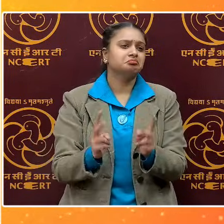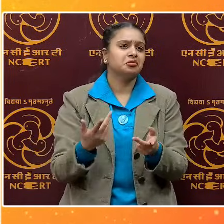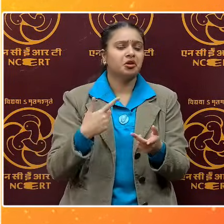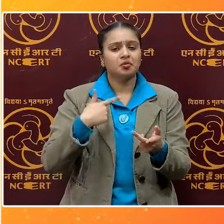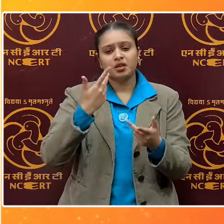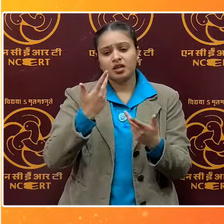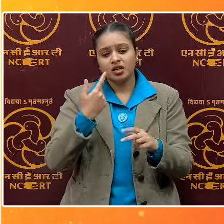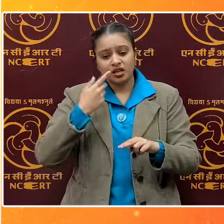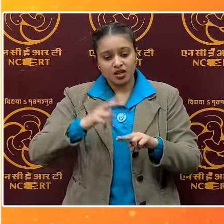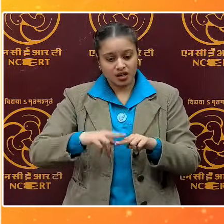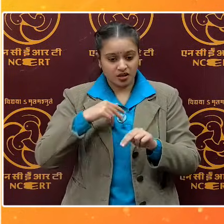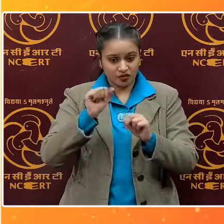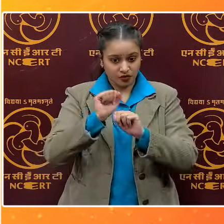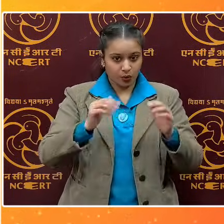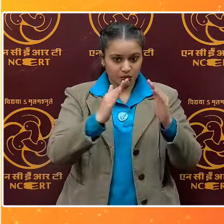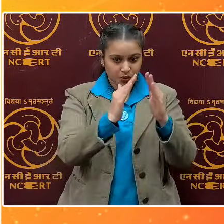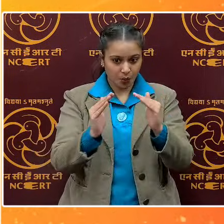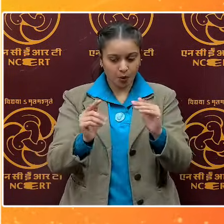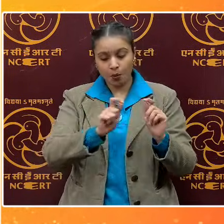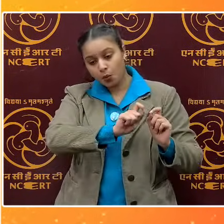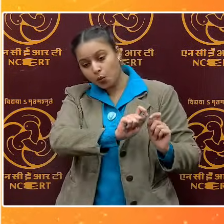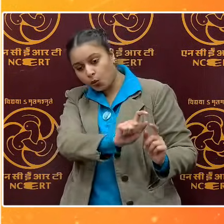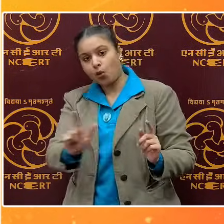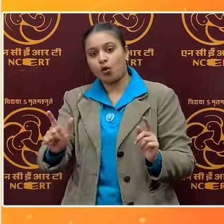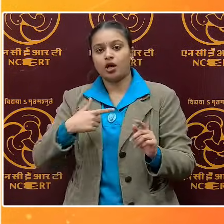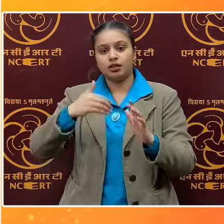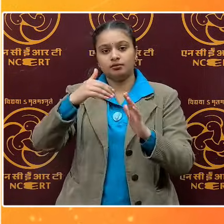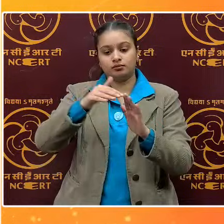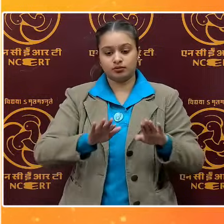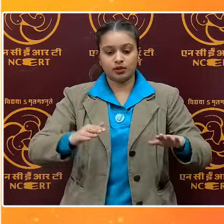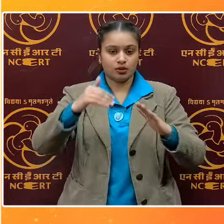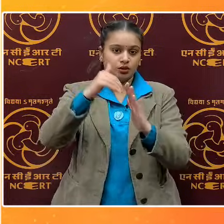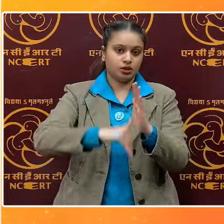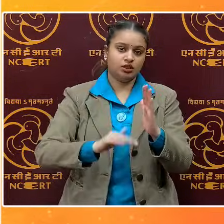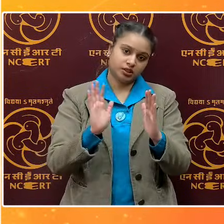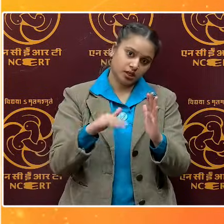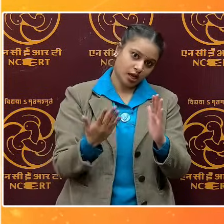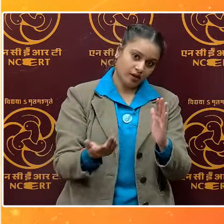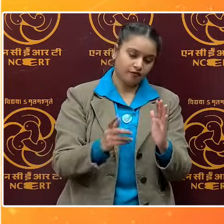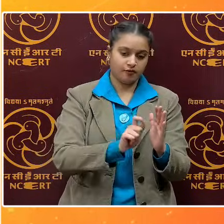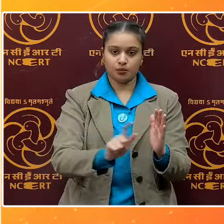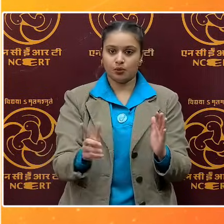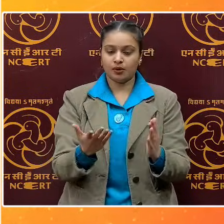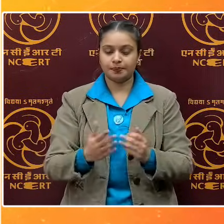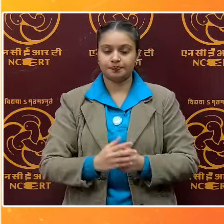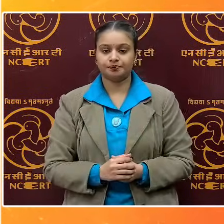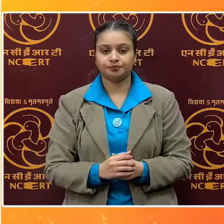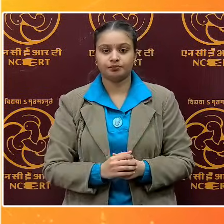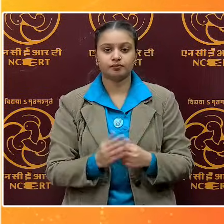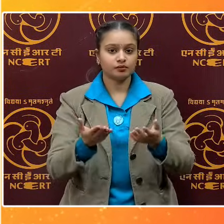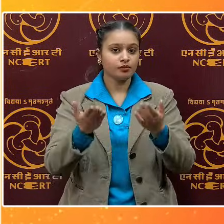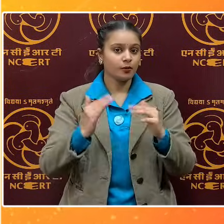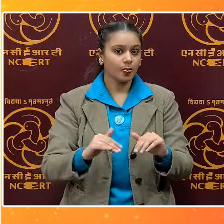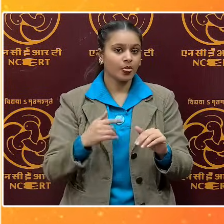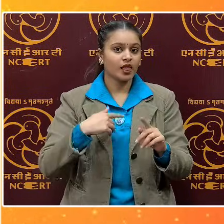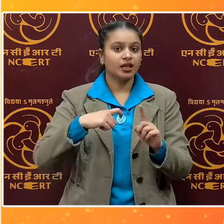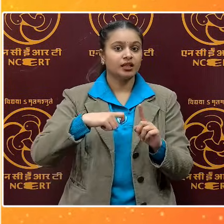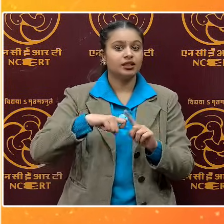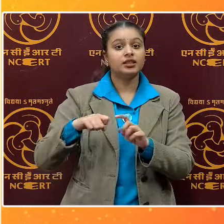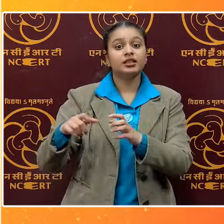In every home they have these. They used to have these tankas. Wow. Yes. Interesting. Yes. And over here in